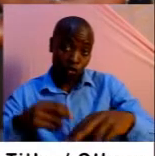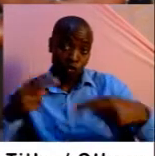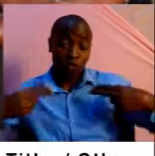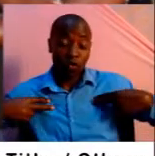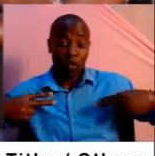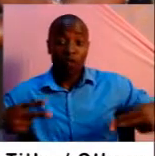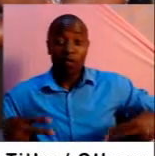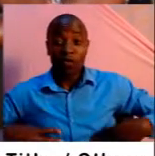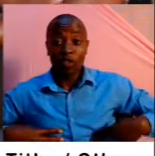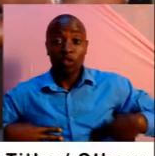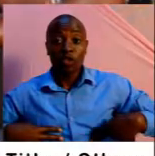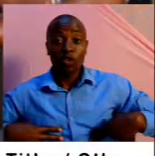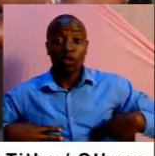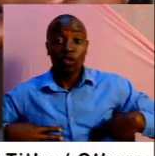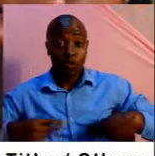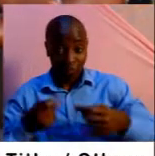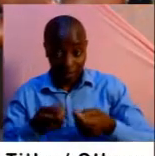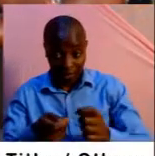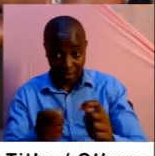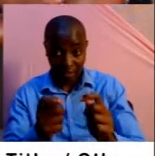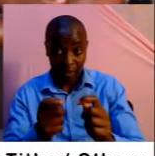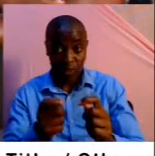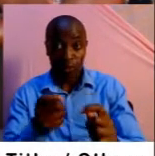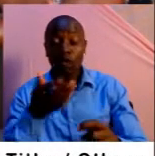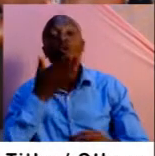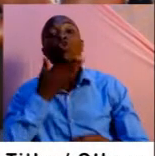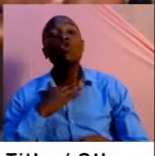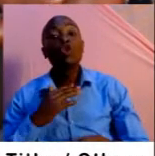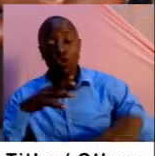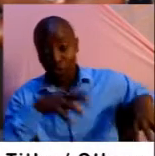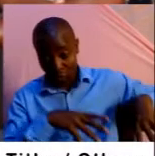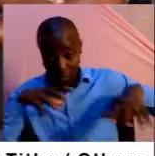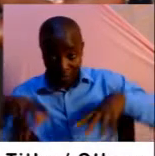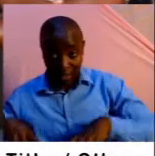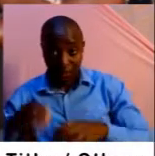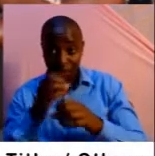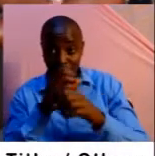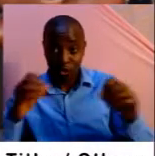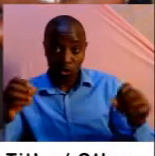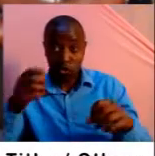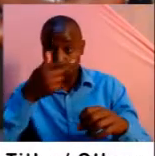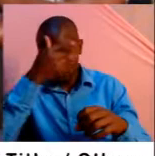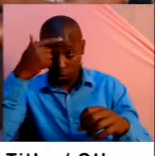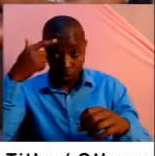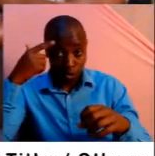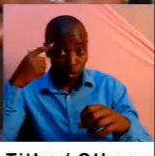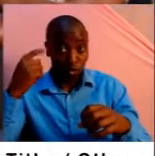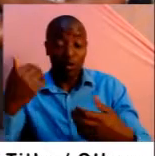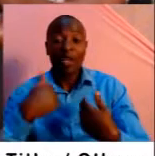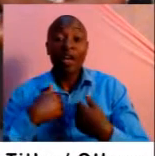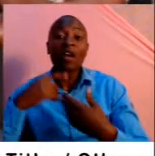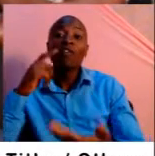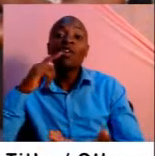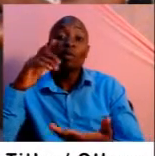trained, we don't want to endure, because some came with the promise that you go to Christ